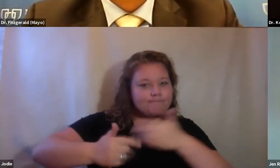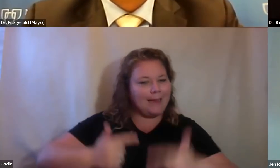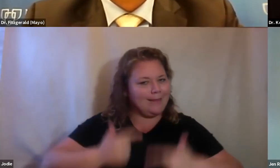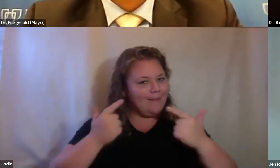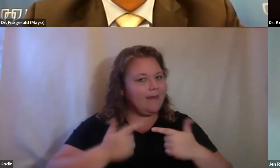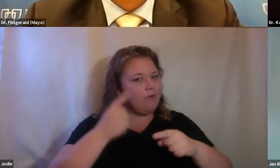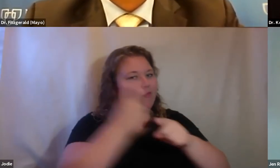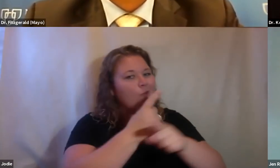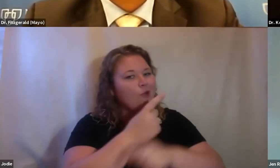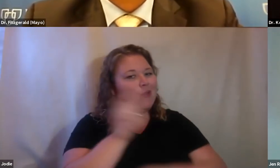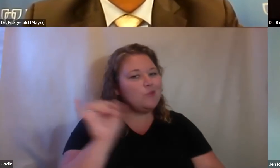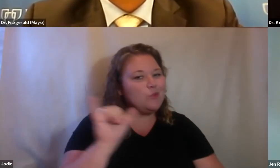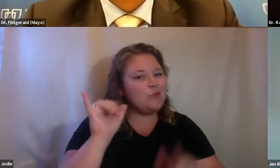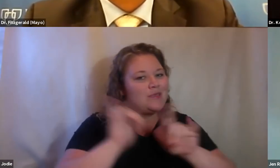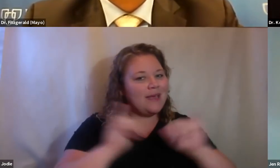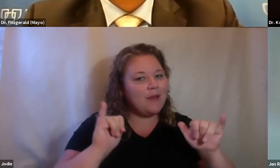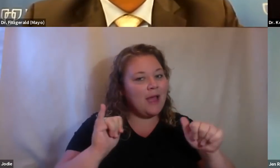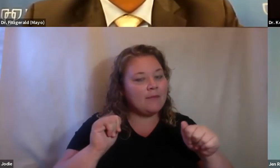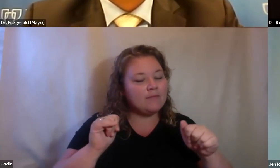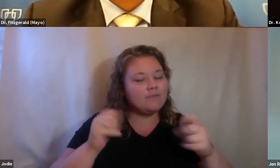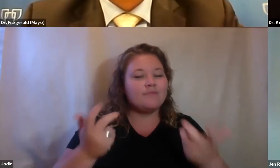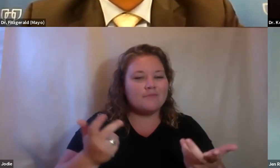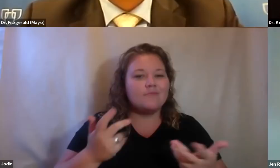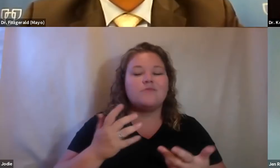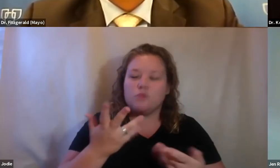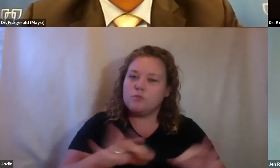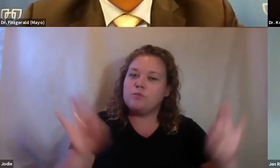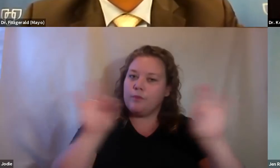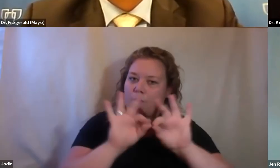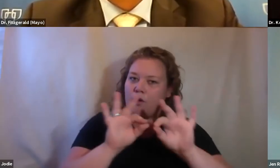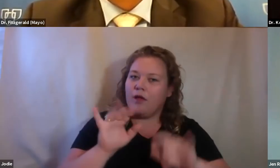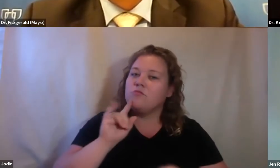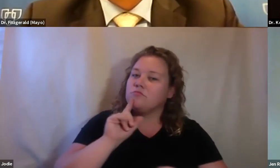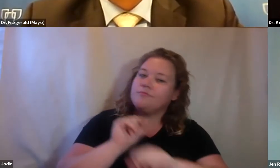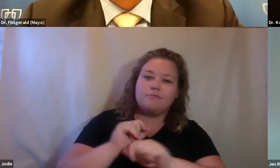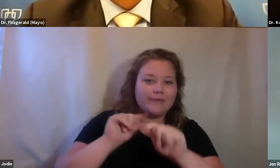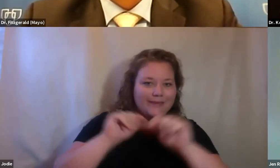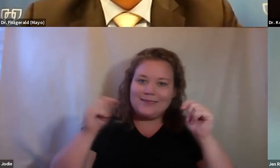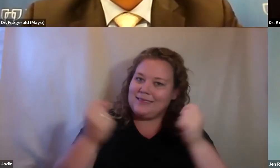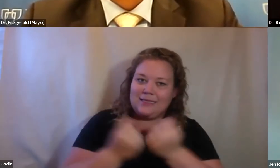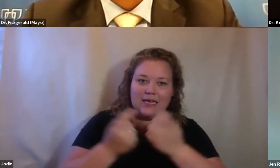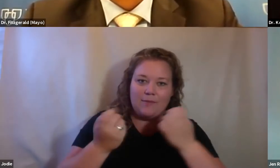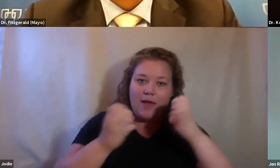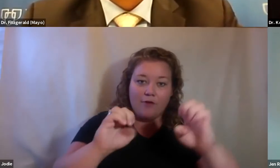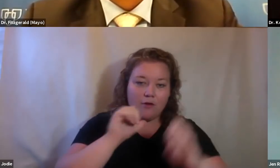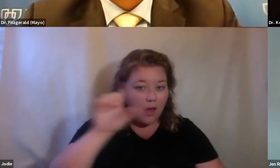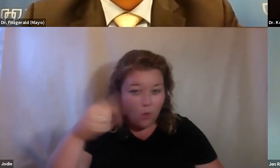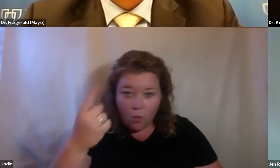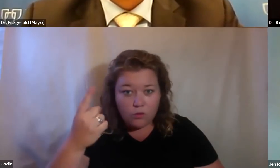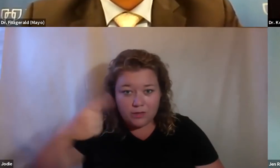So I think that's also an important aspect to know, that this is a team effort and not just the collaborative.